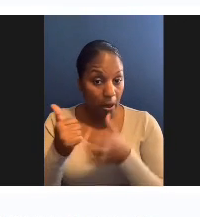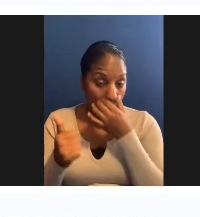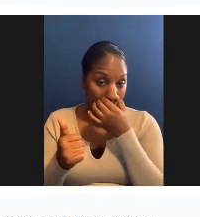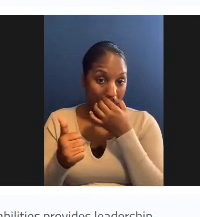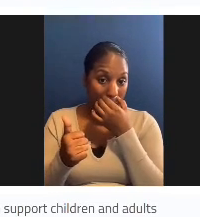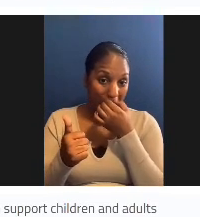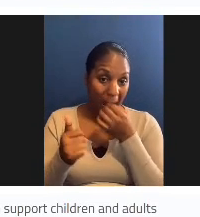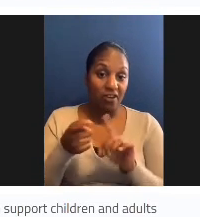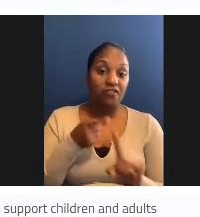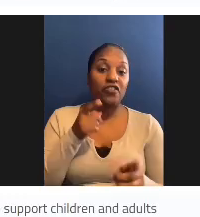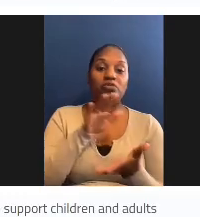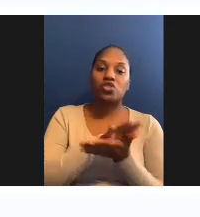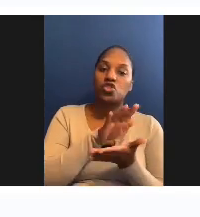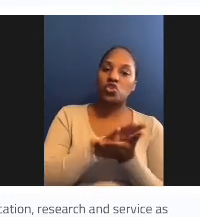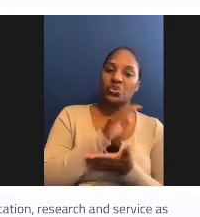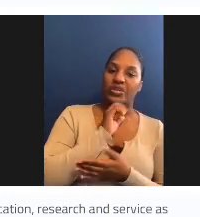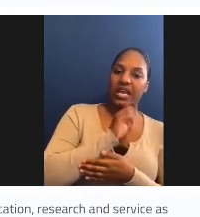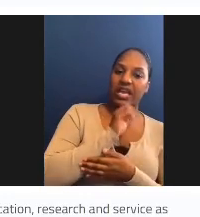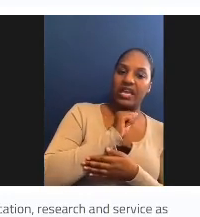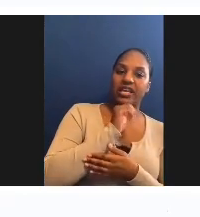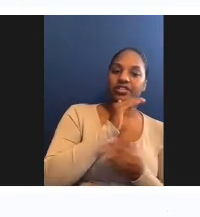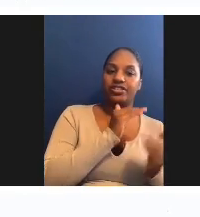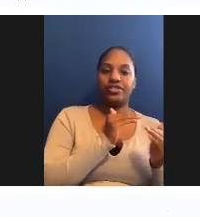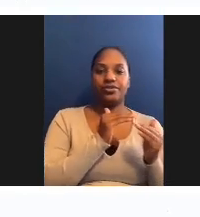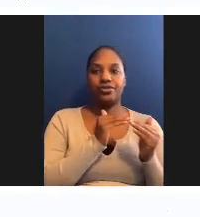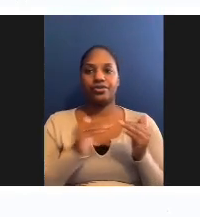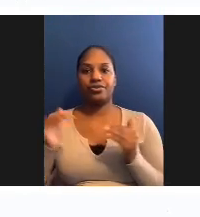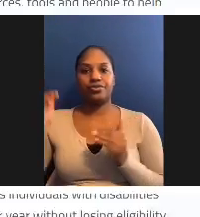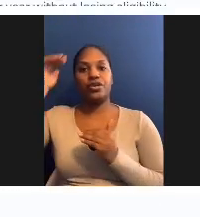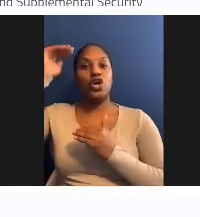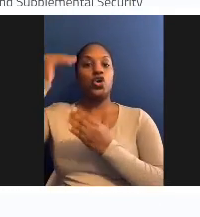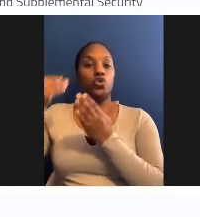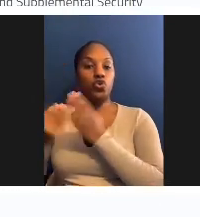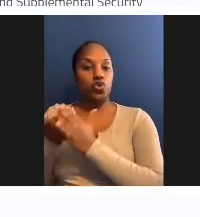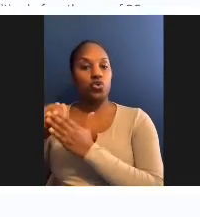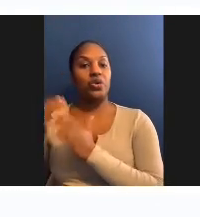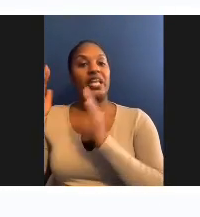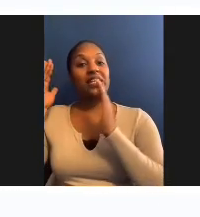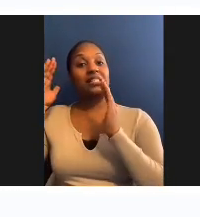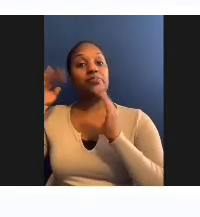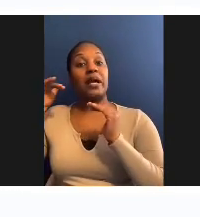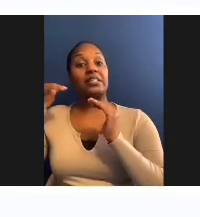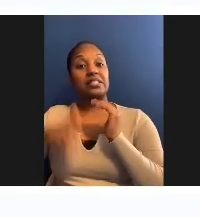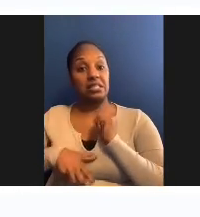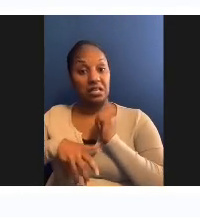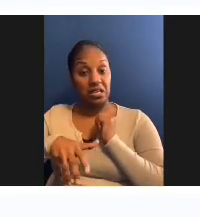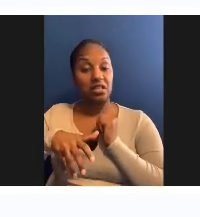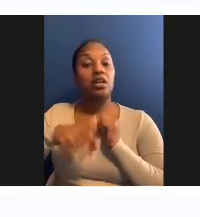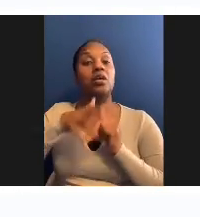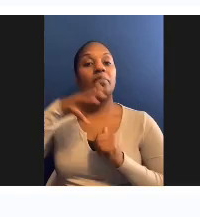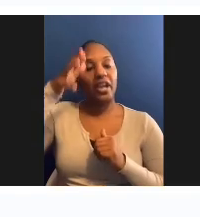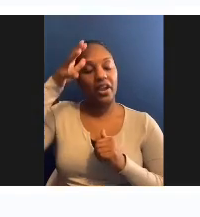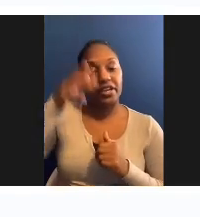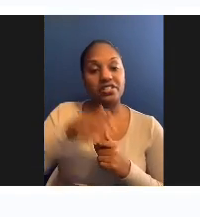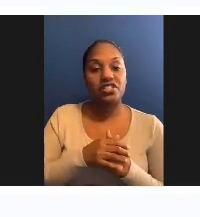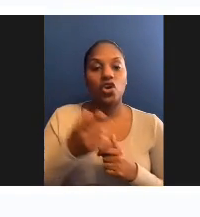from school age to new and expectant parents. We